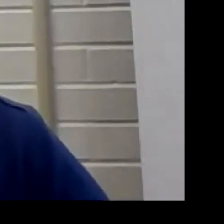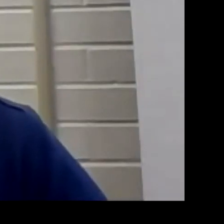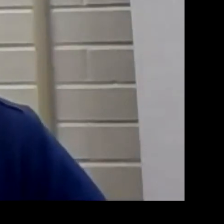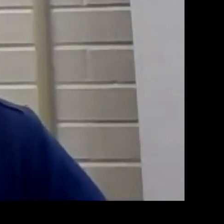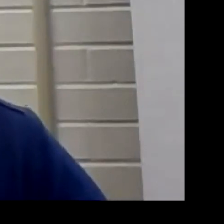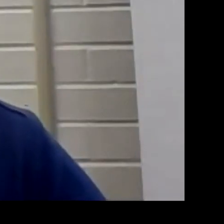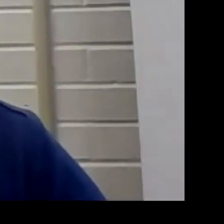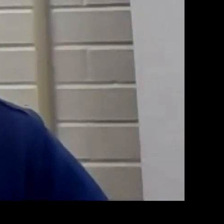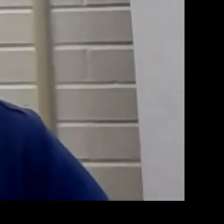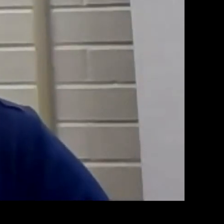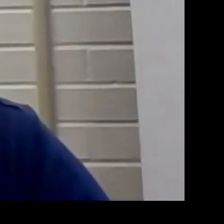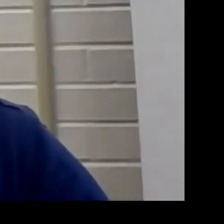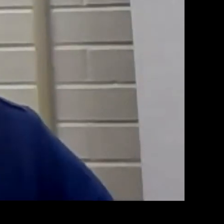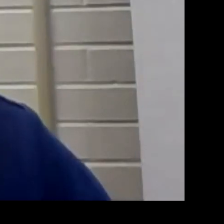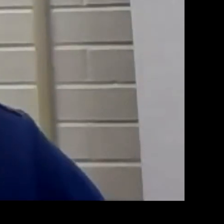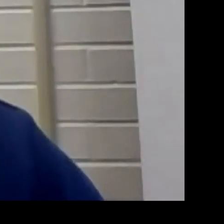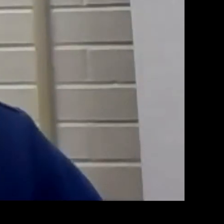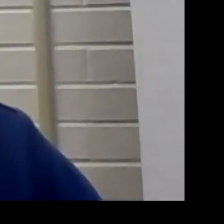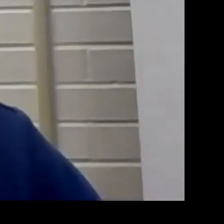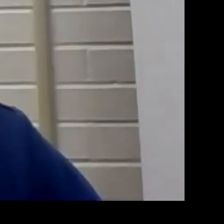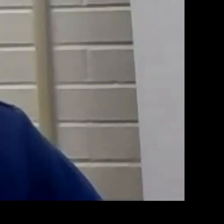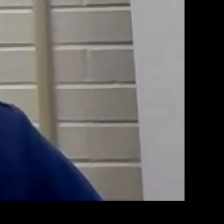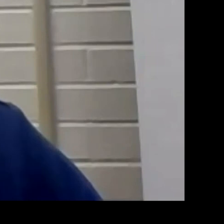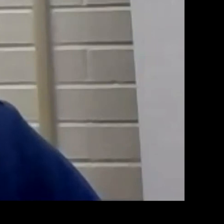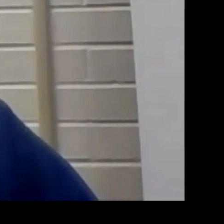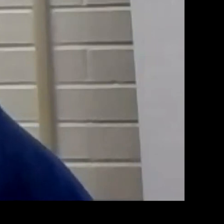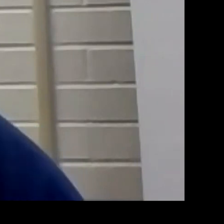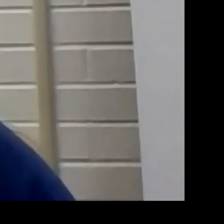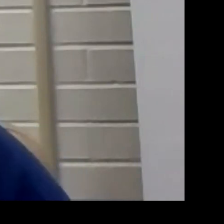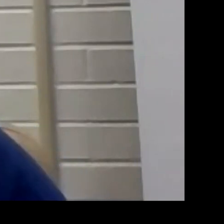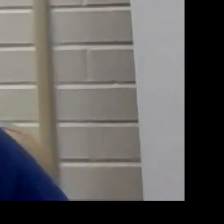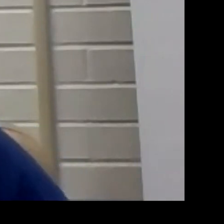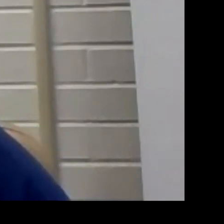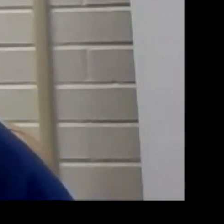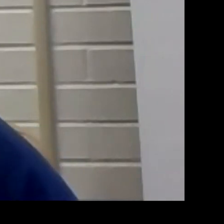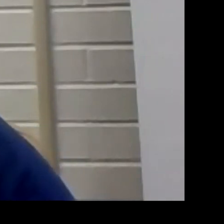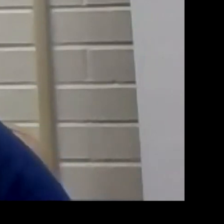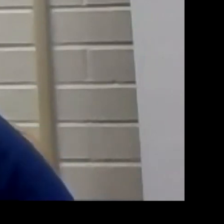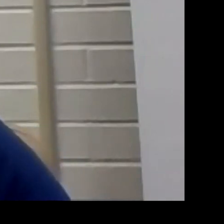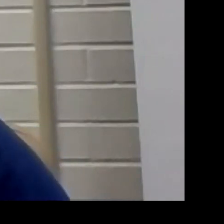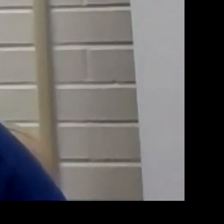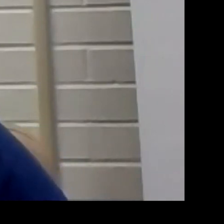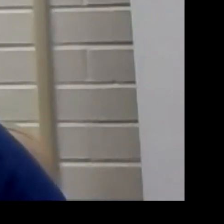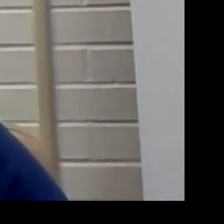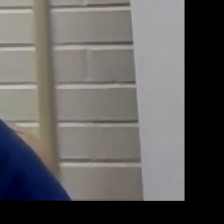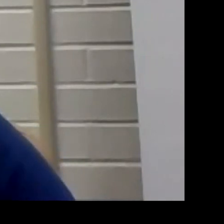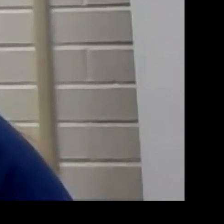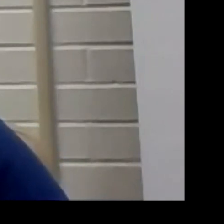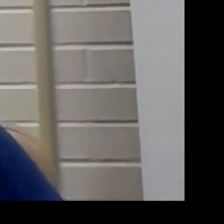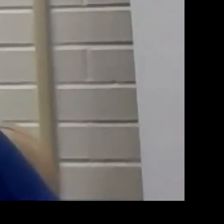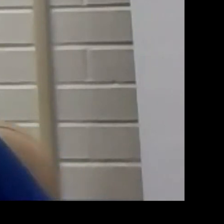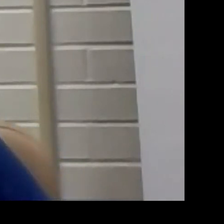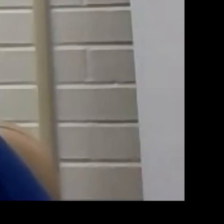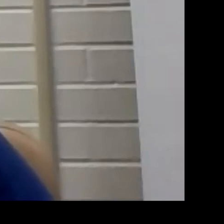for us to hear from our staff and get their firsthand knowledge of